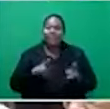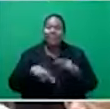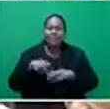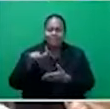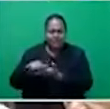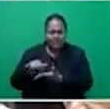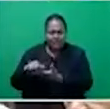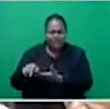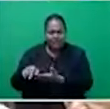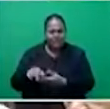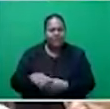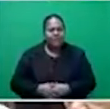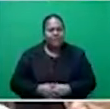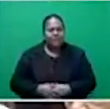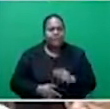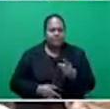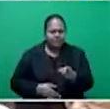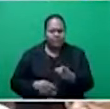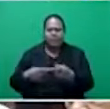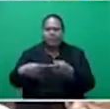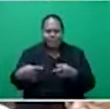about. Mr. Speaker, sir,